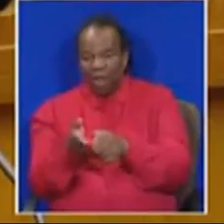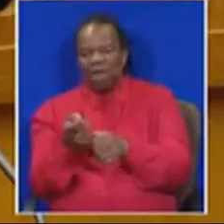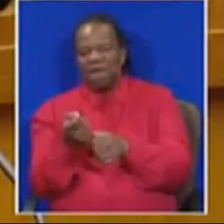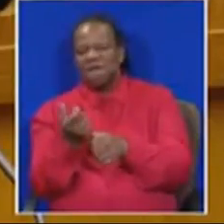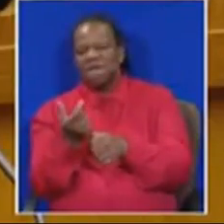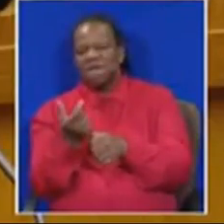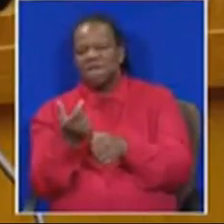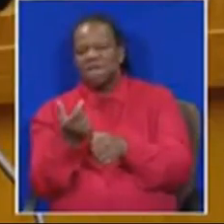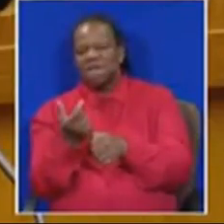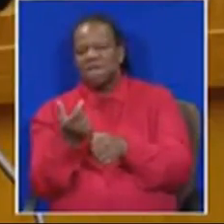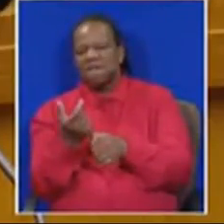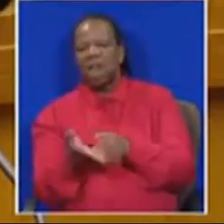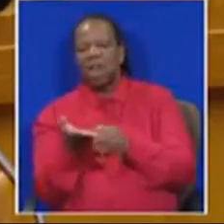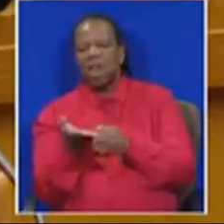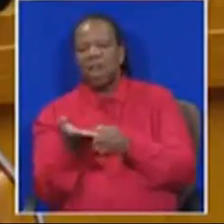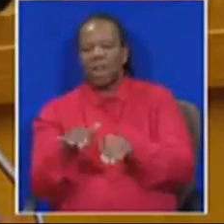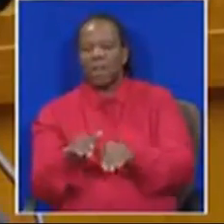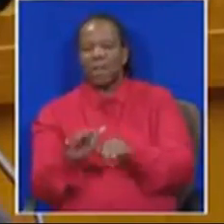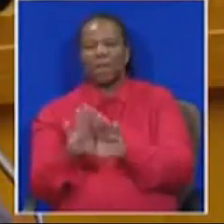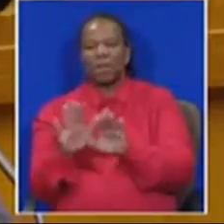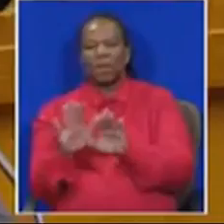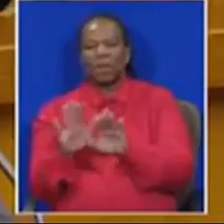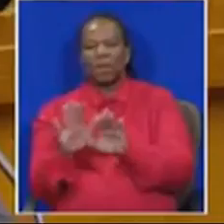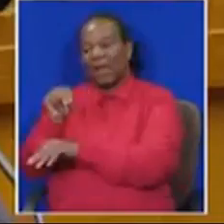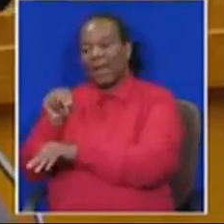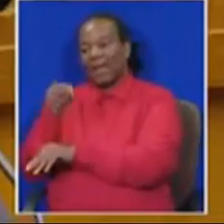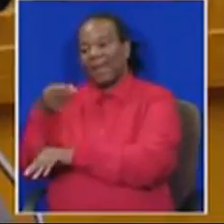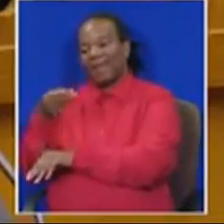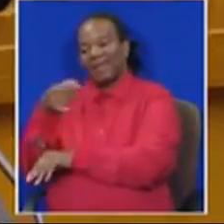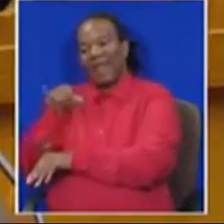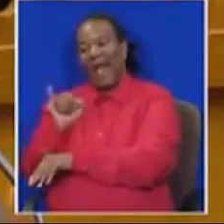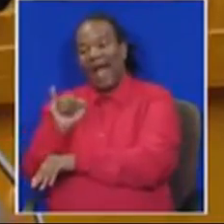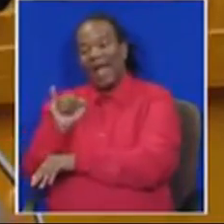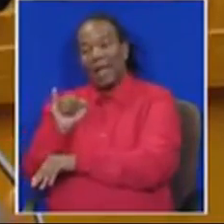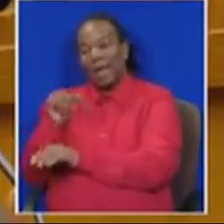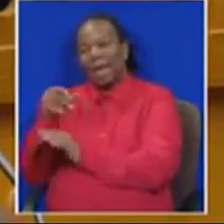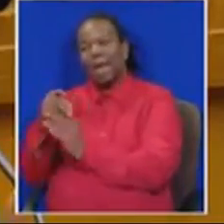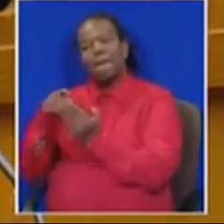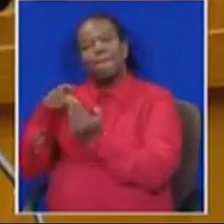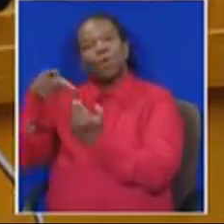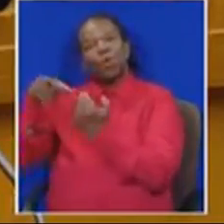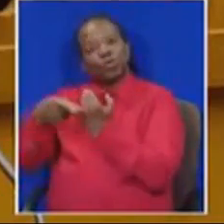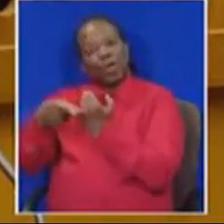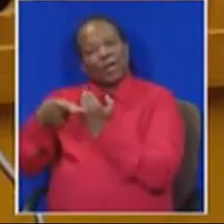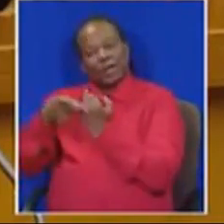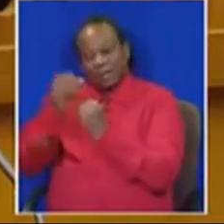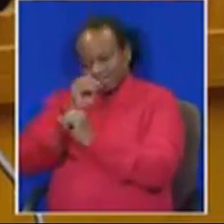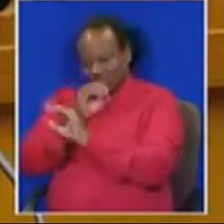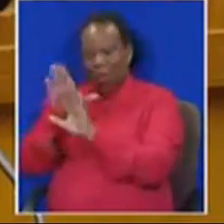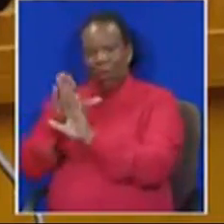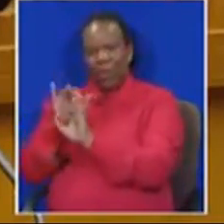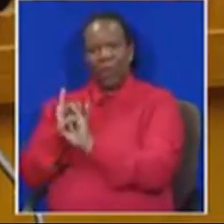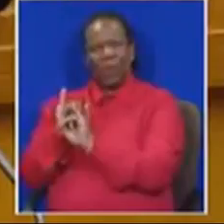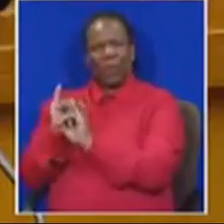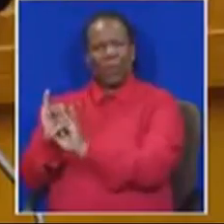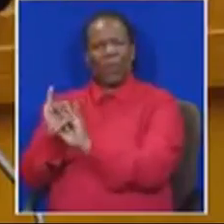weeks. Certain NI projects targeting the most vulnerable people in society